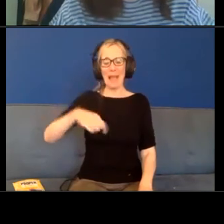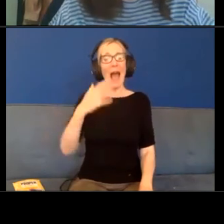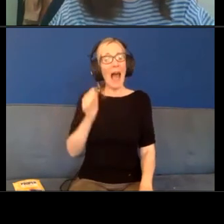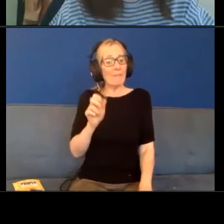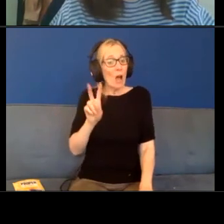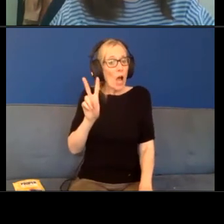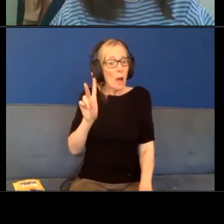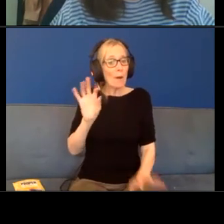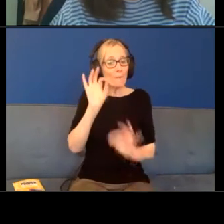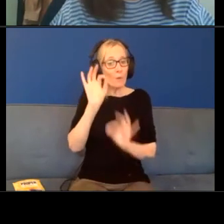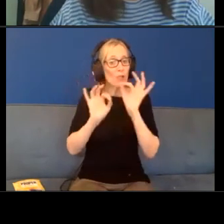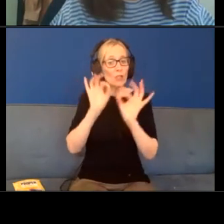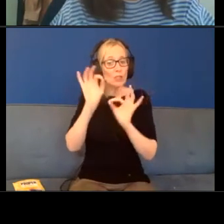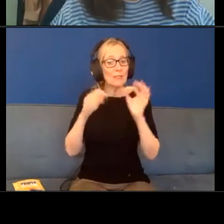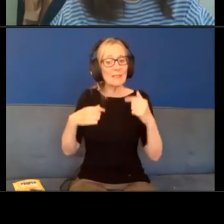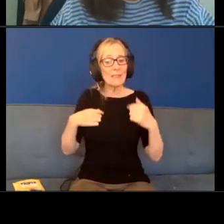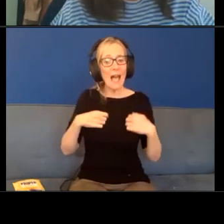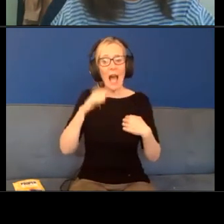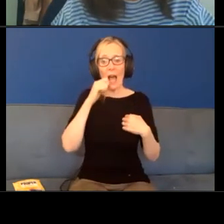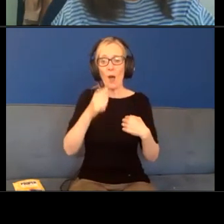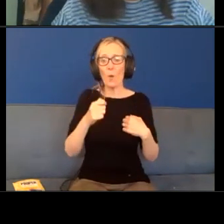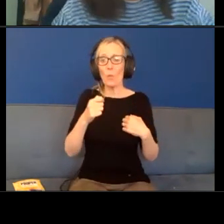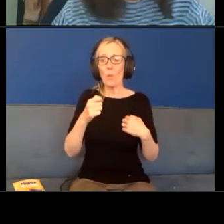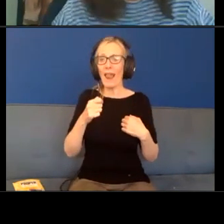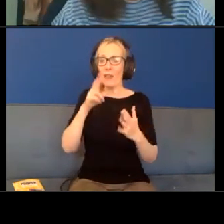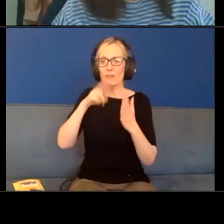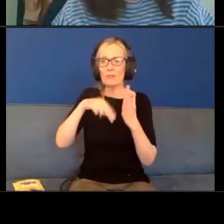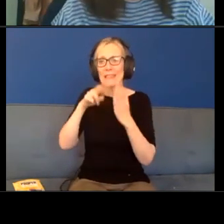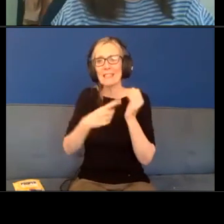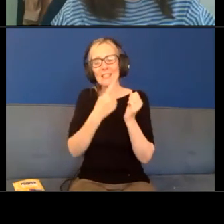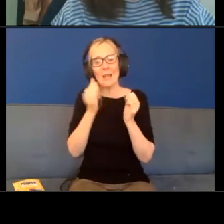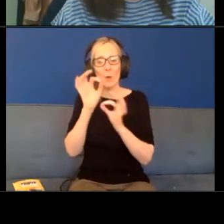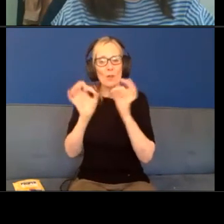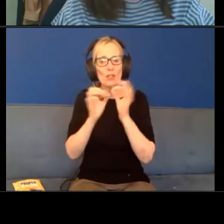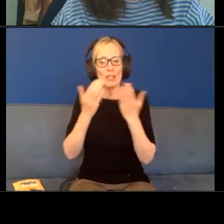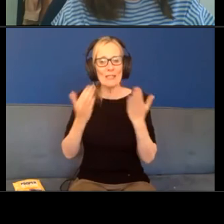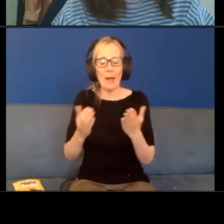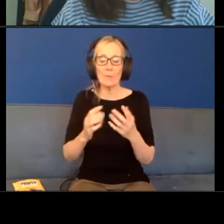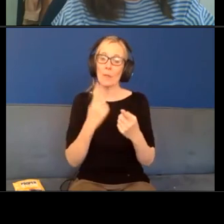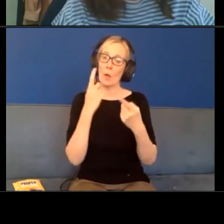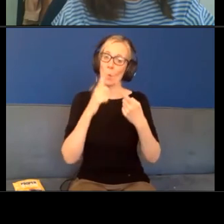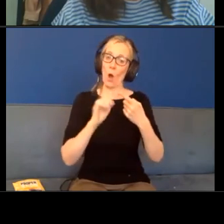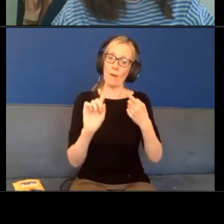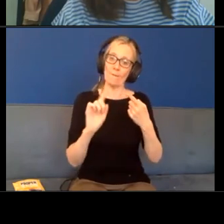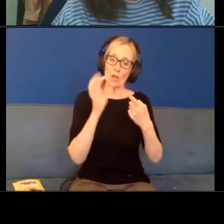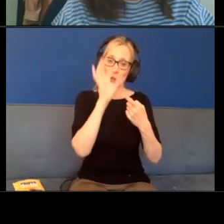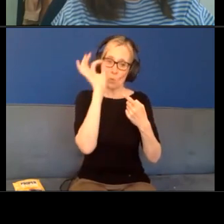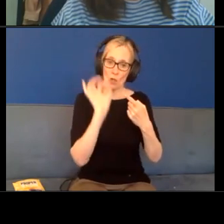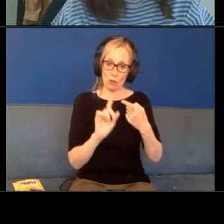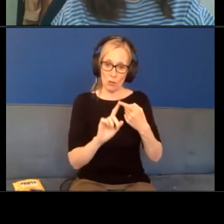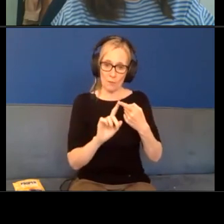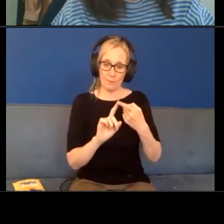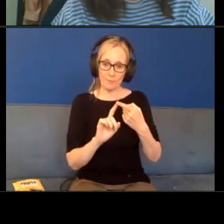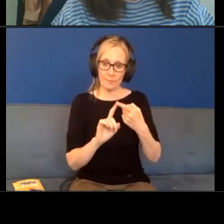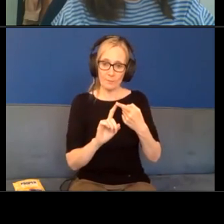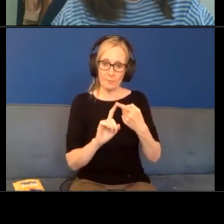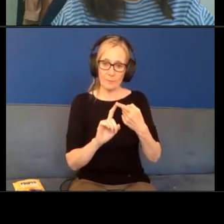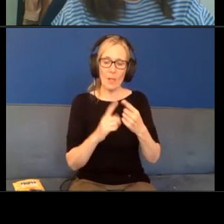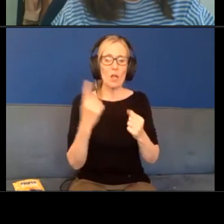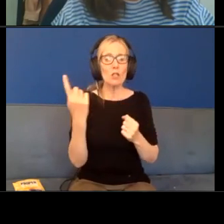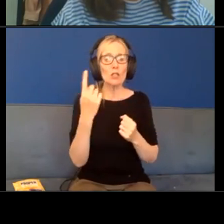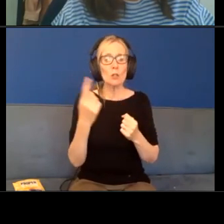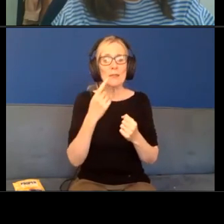questions, and I'll attempt to read some of them now. So one of the first ones is, someone said they saw